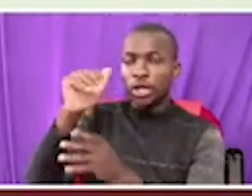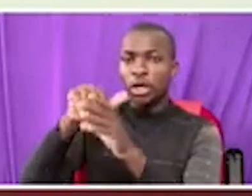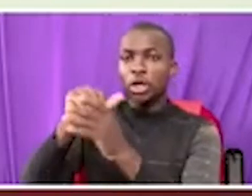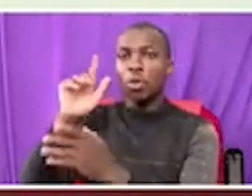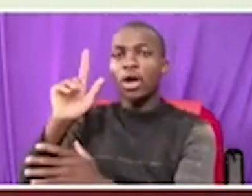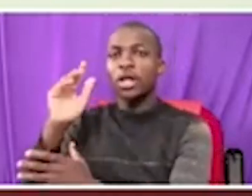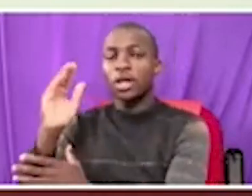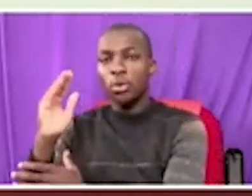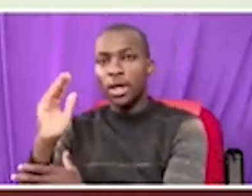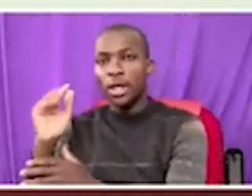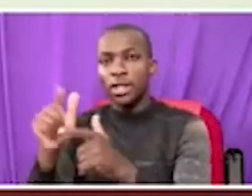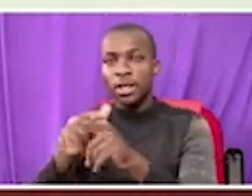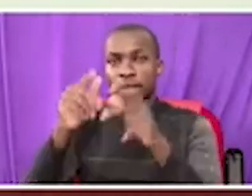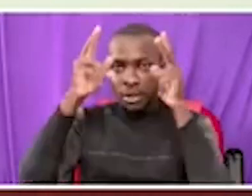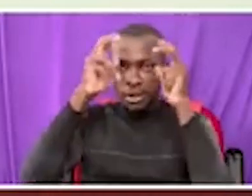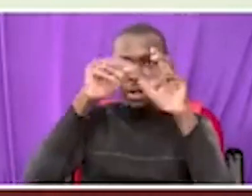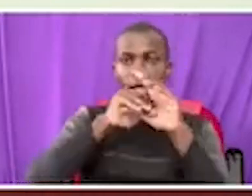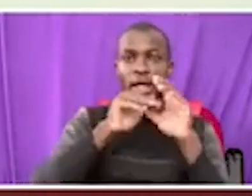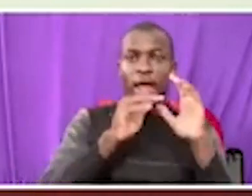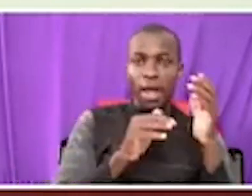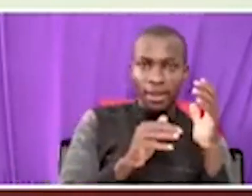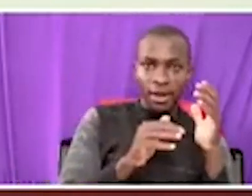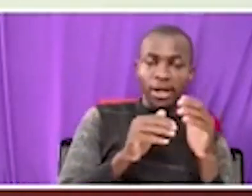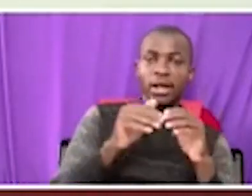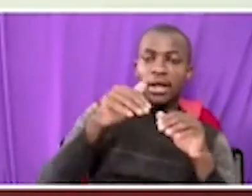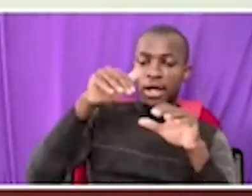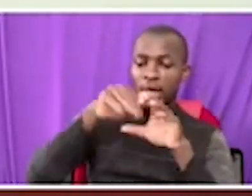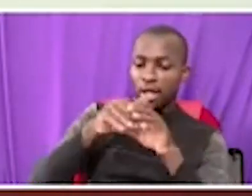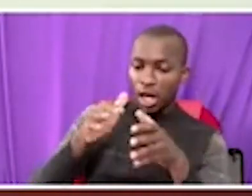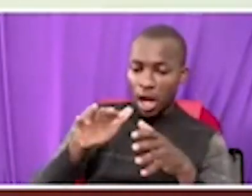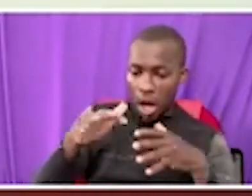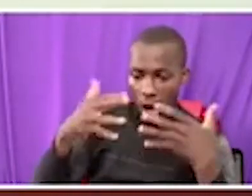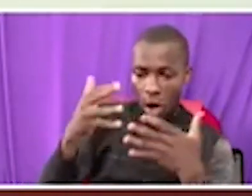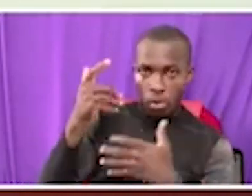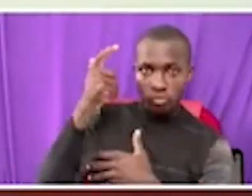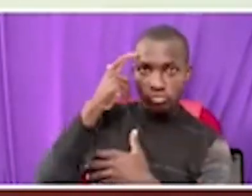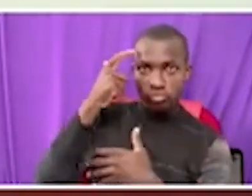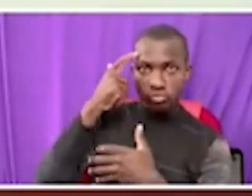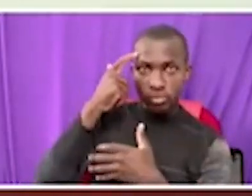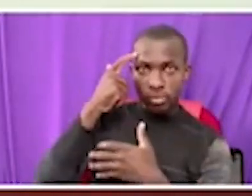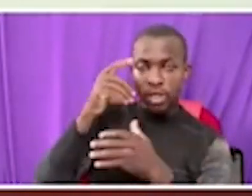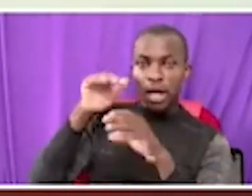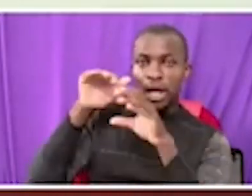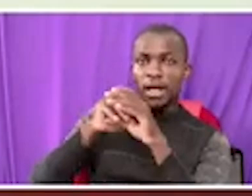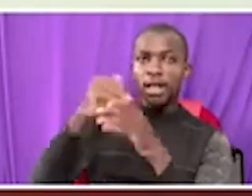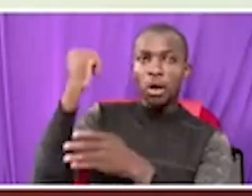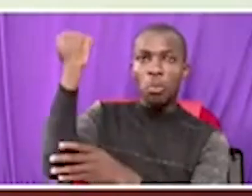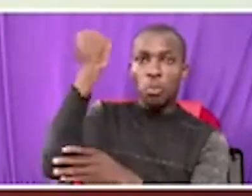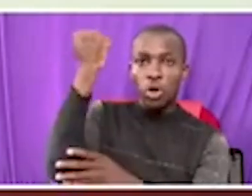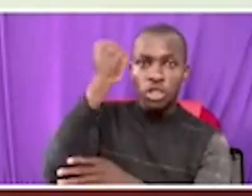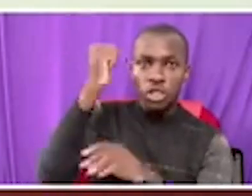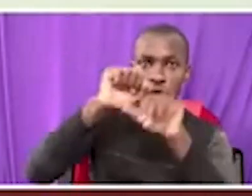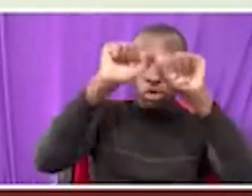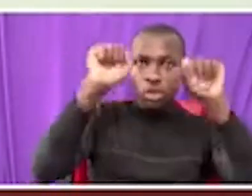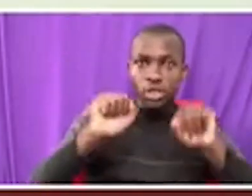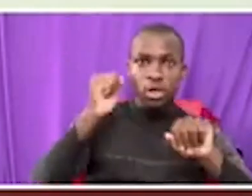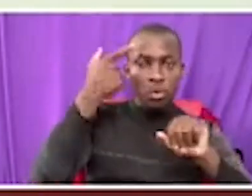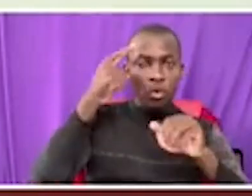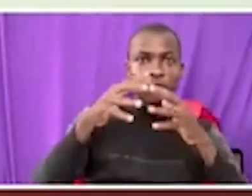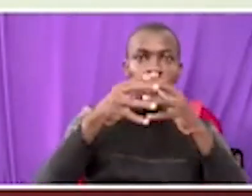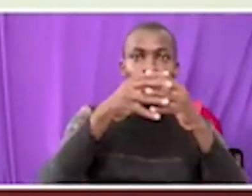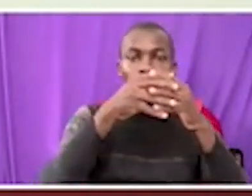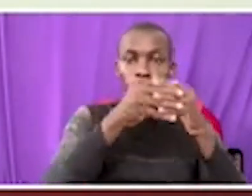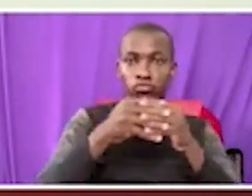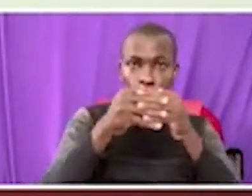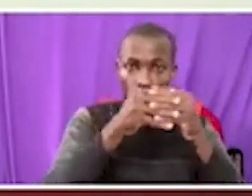and Satan on the other. The state of the mind is at stake. In the political system of the United States,